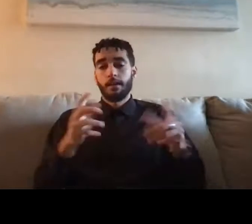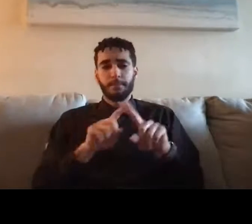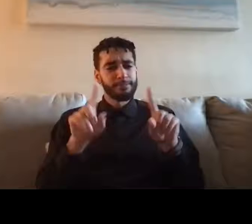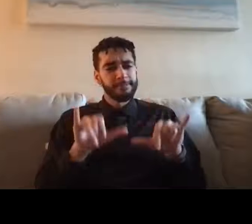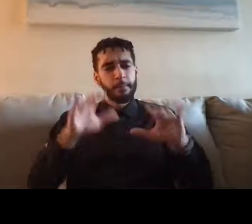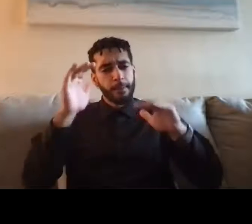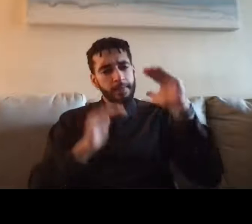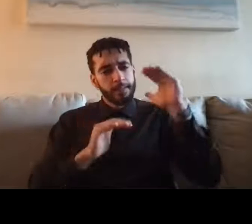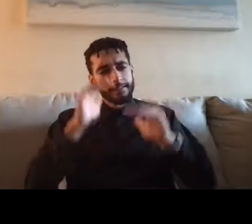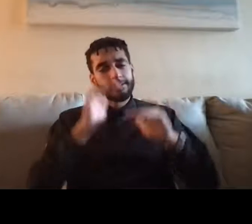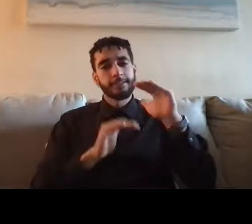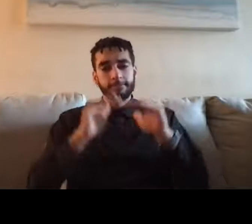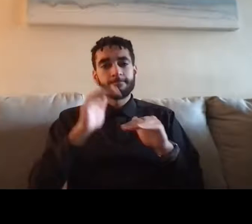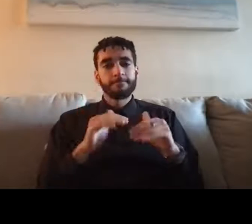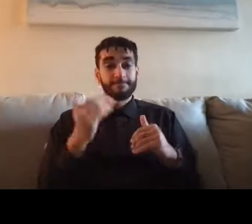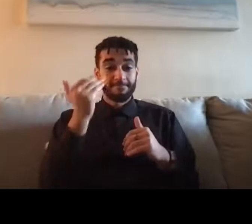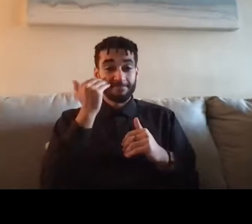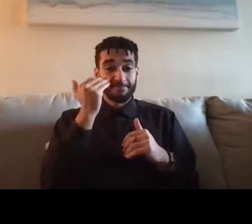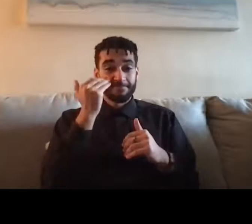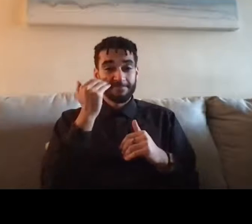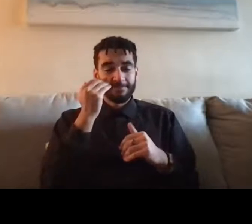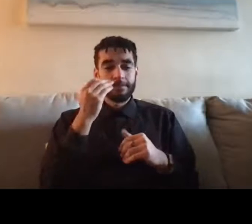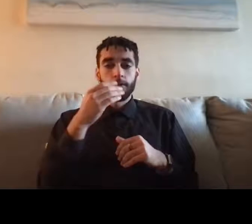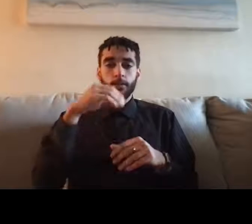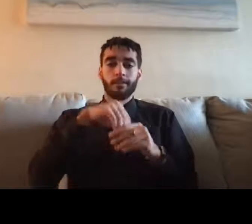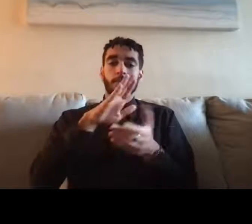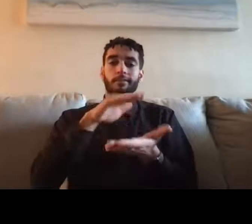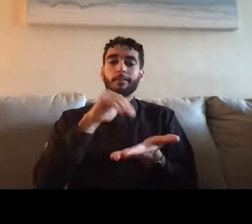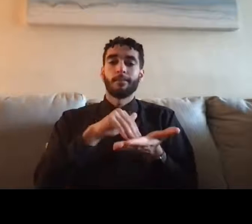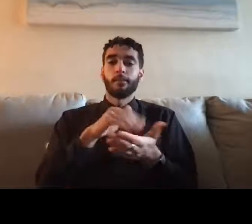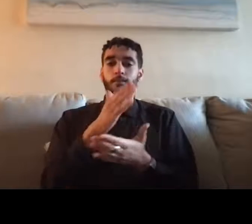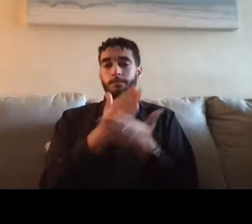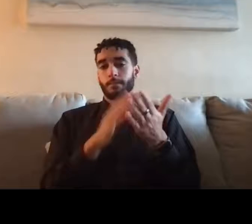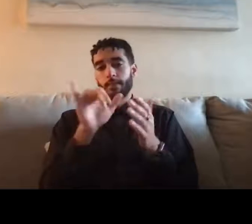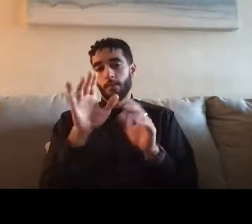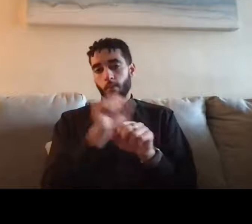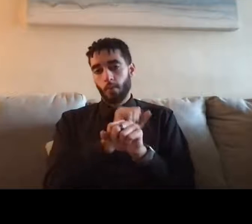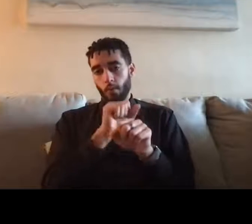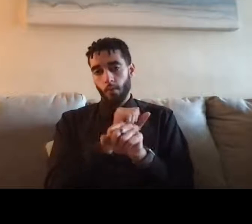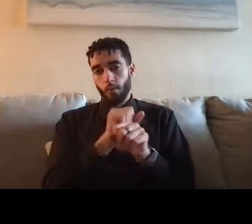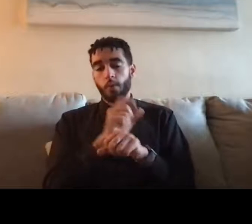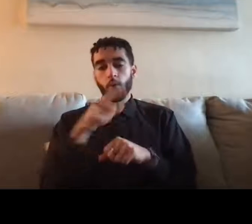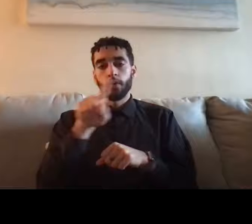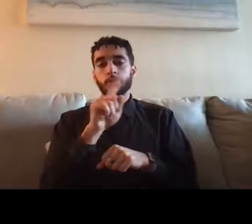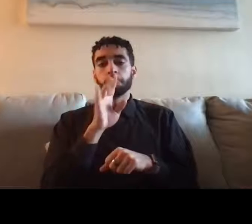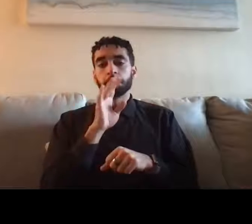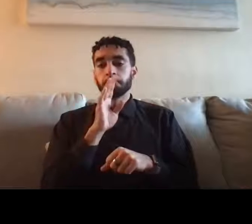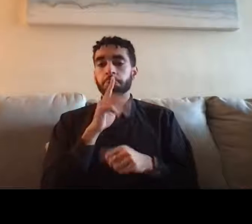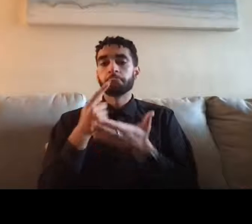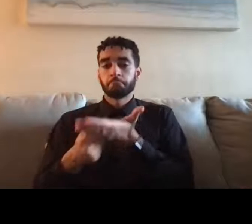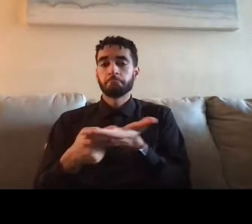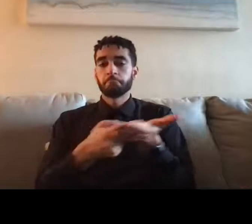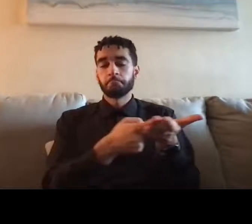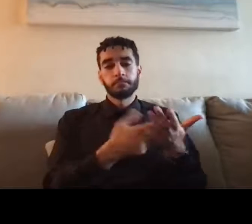So I suspect and know that this is in the middle of some of the work and issue you all are talking about, and just wanted